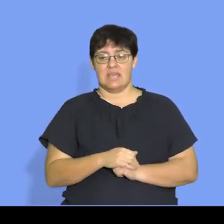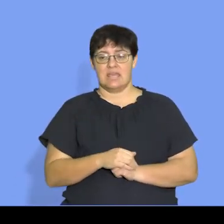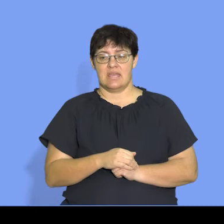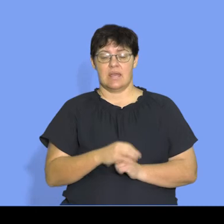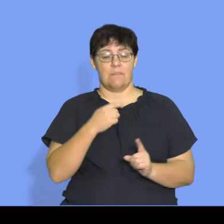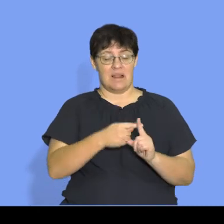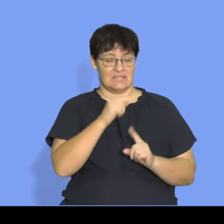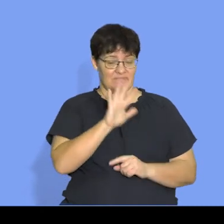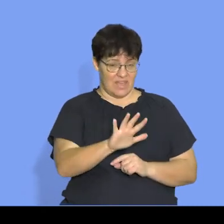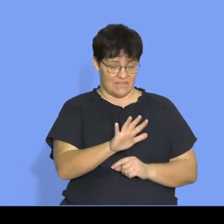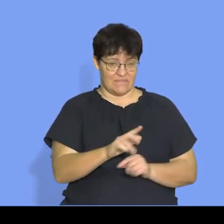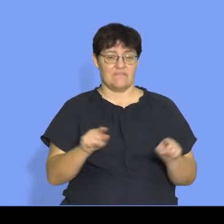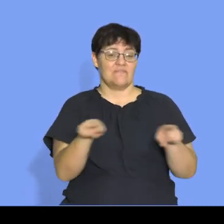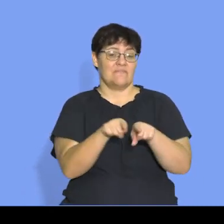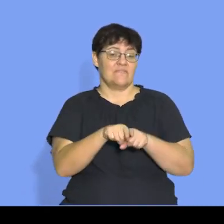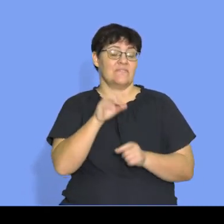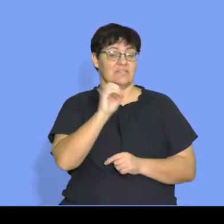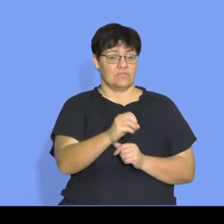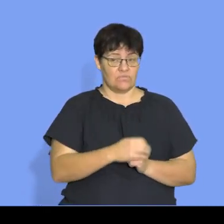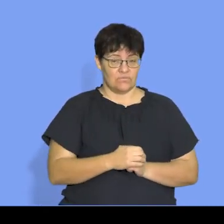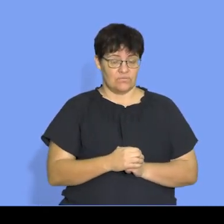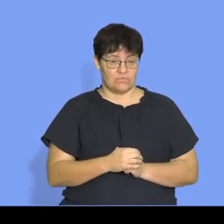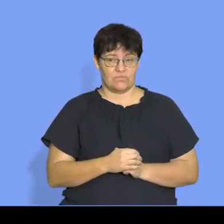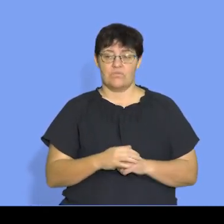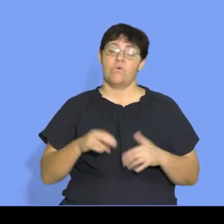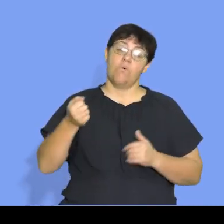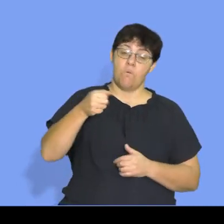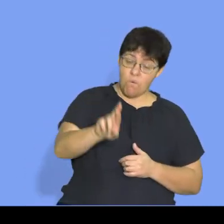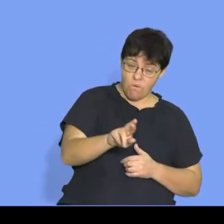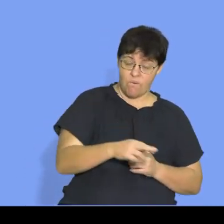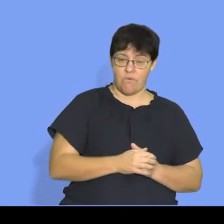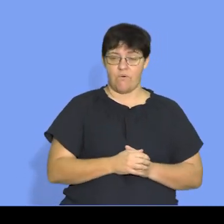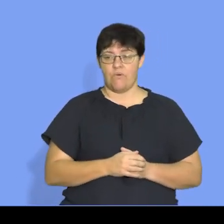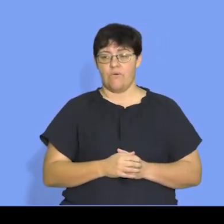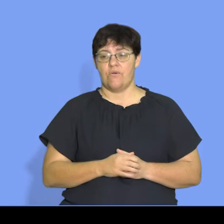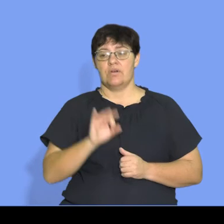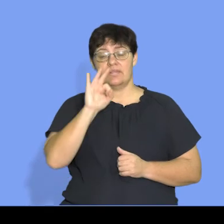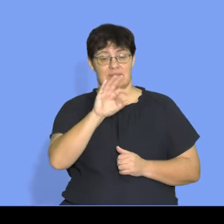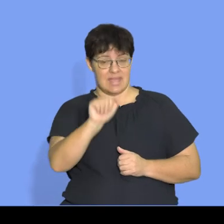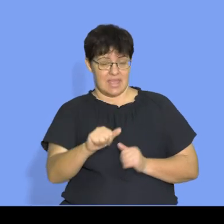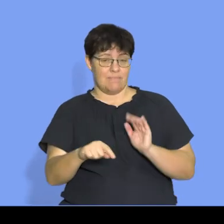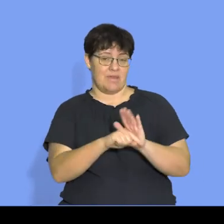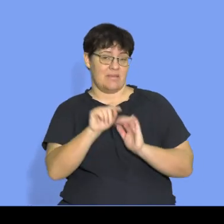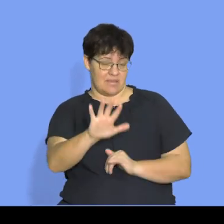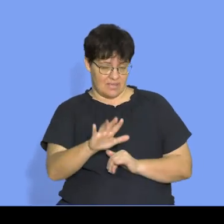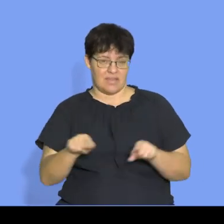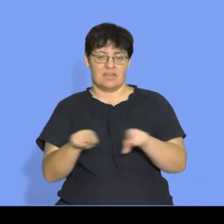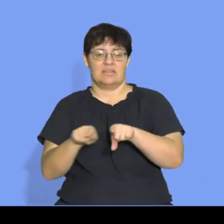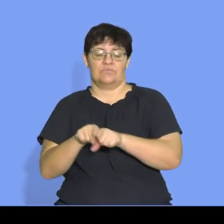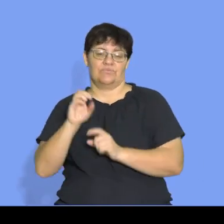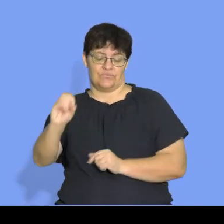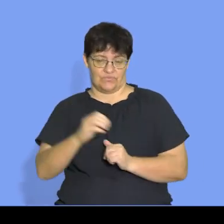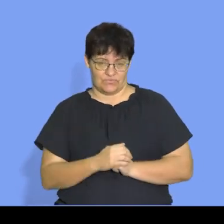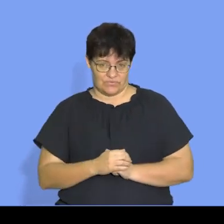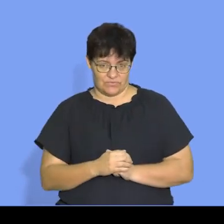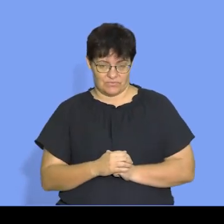that we can refresh memory how we equate them, equal to 0, or 3a minus 5